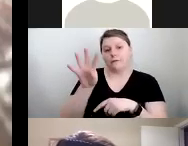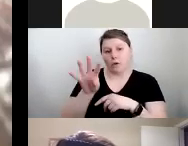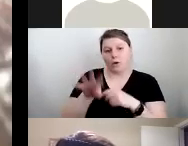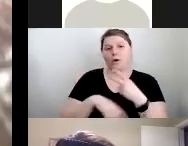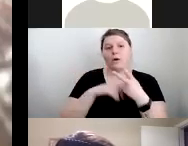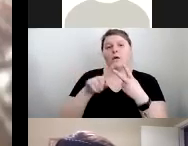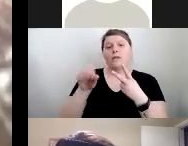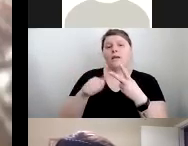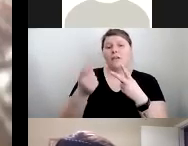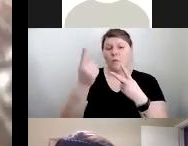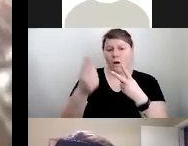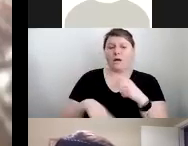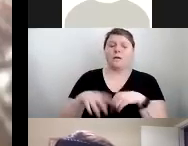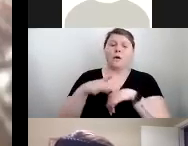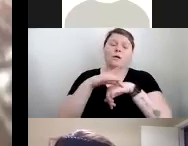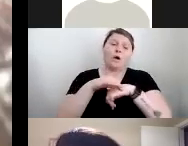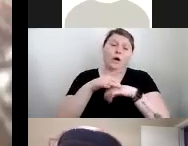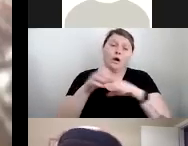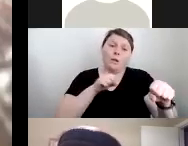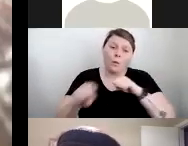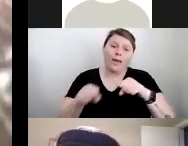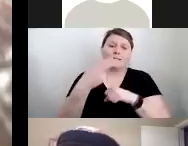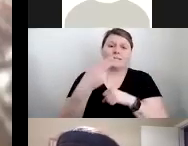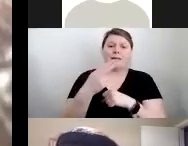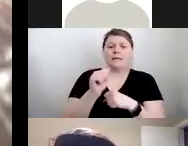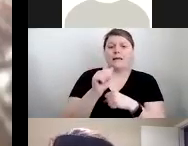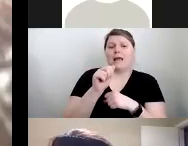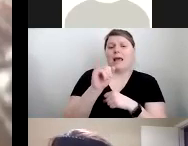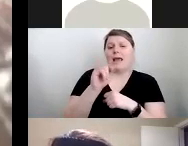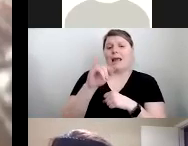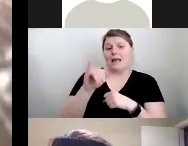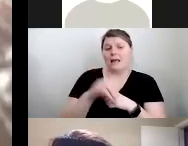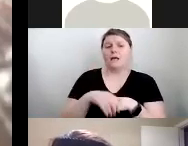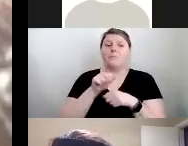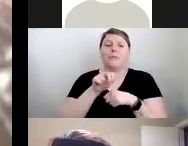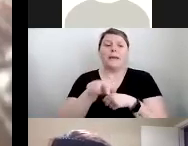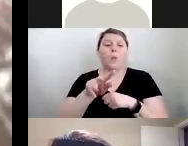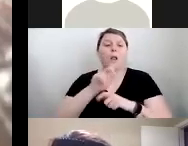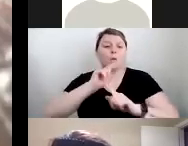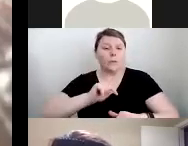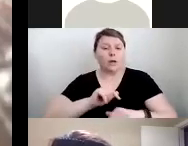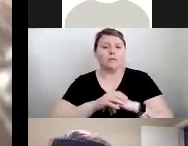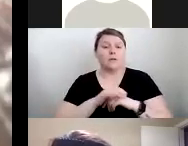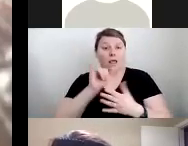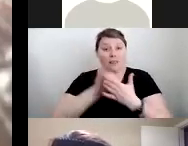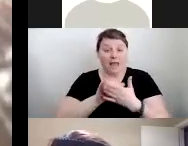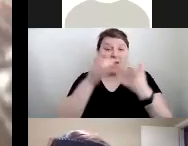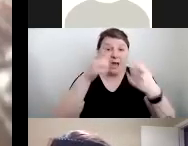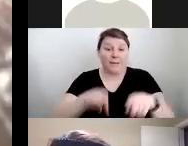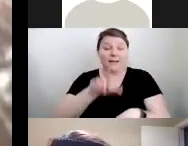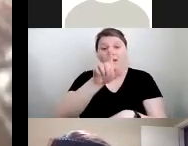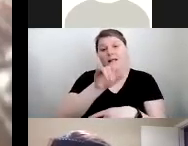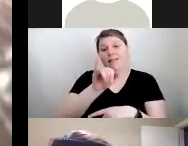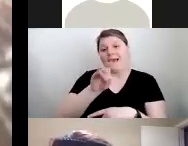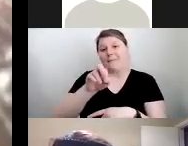other tsunamis, earthquakes in Haiti, the Ebola response. Primarily, that response was in Liberia for the public health